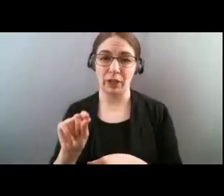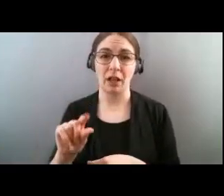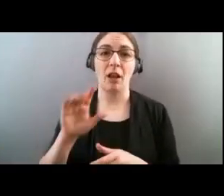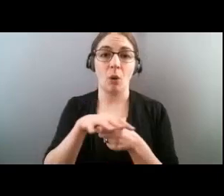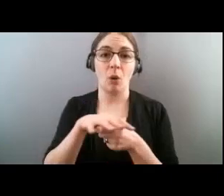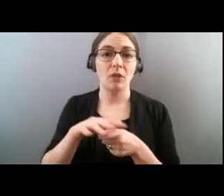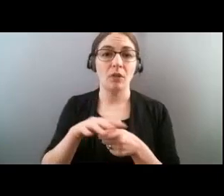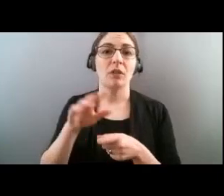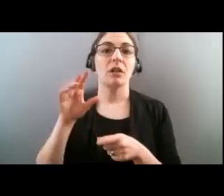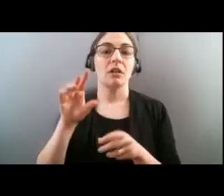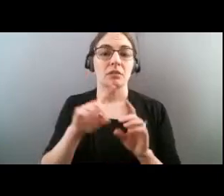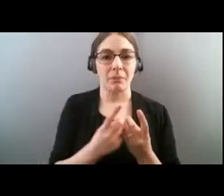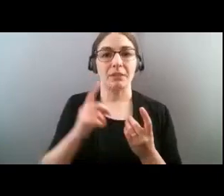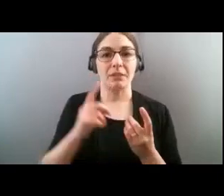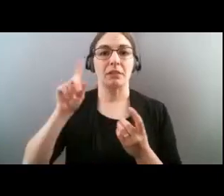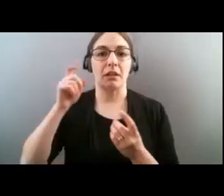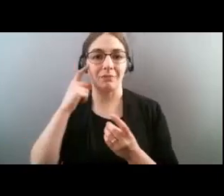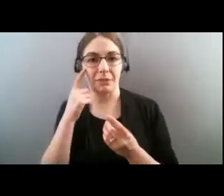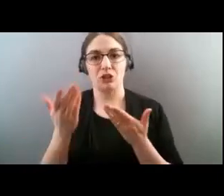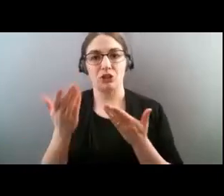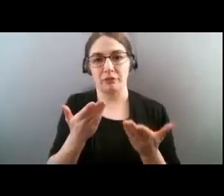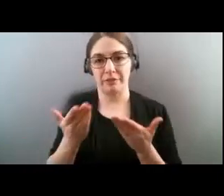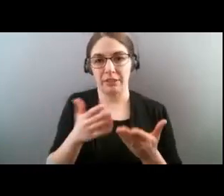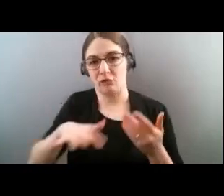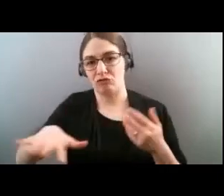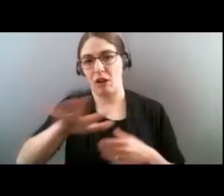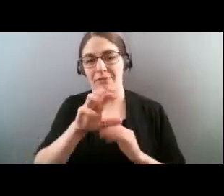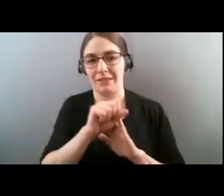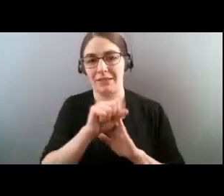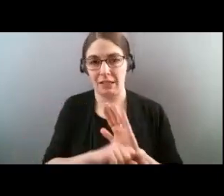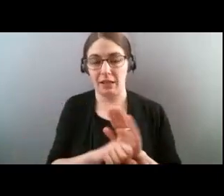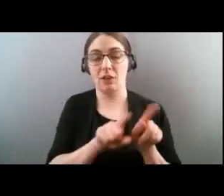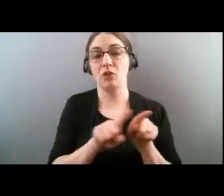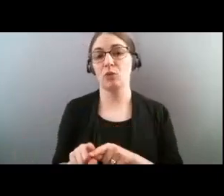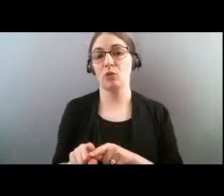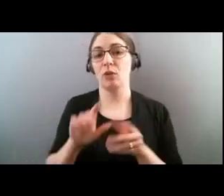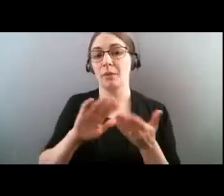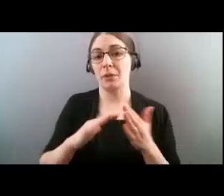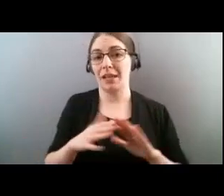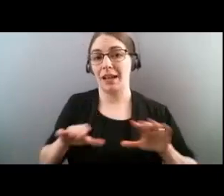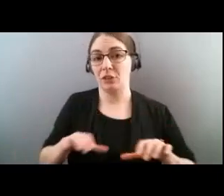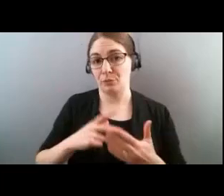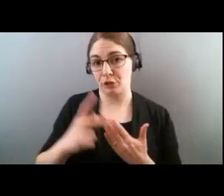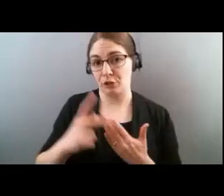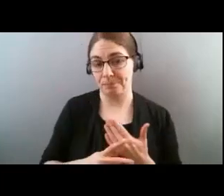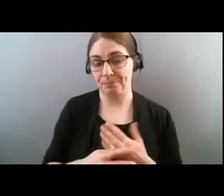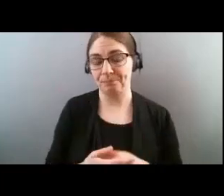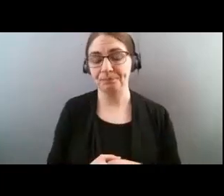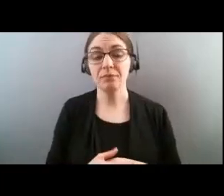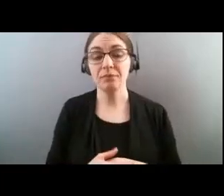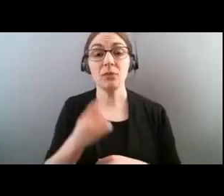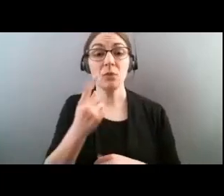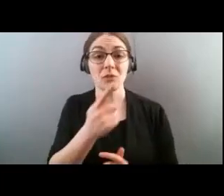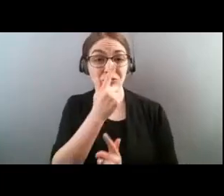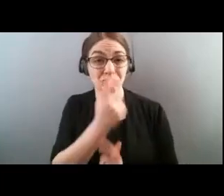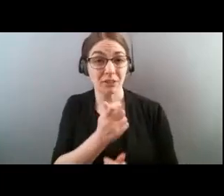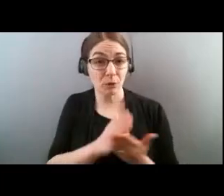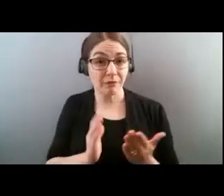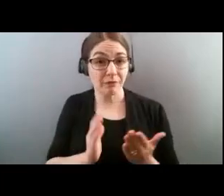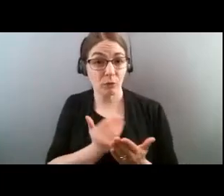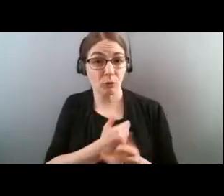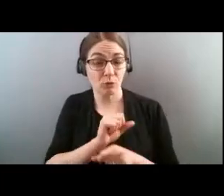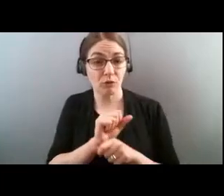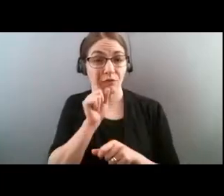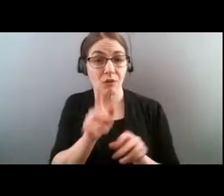state, and also community action programs. So one of the interesting aspects of our work on language